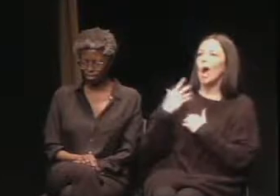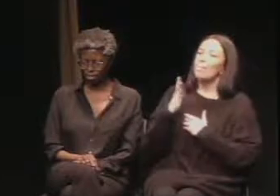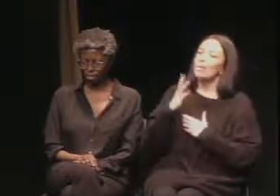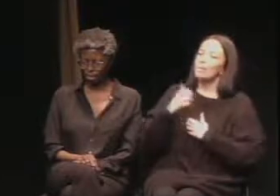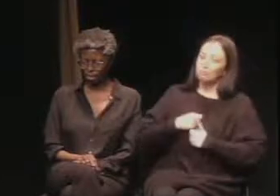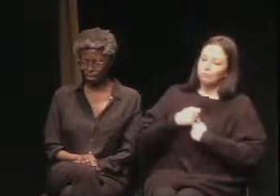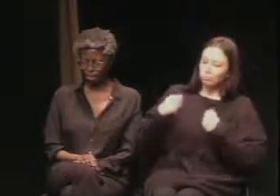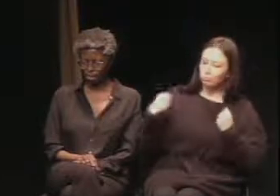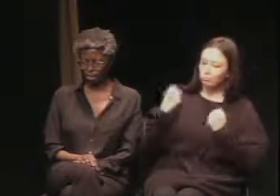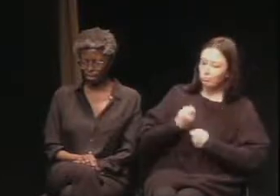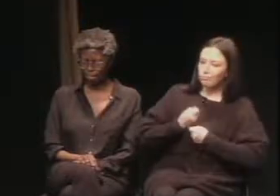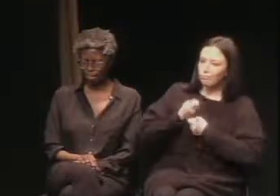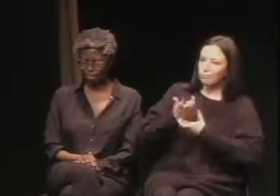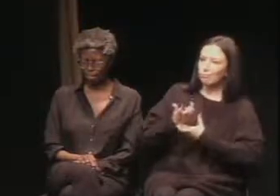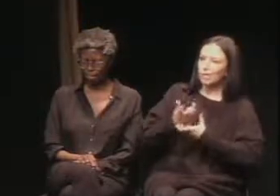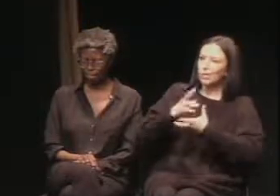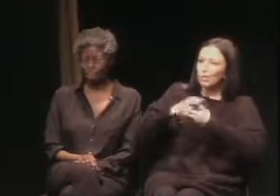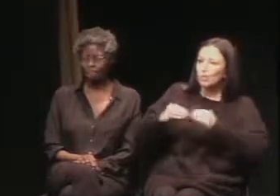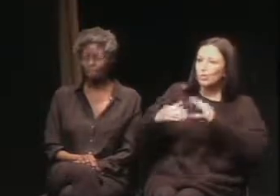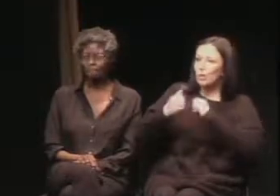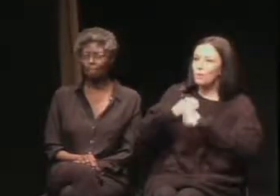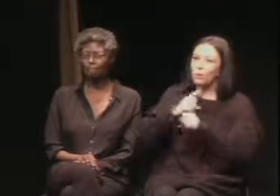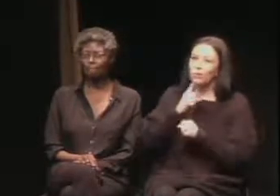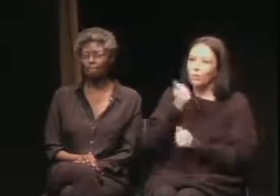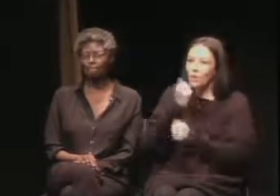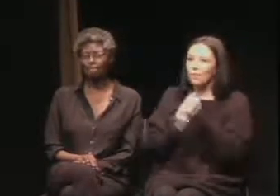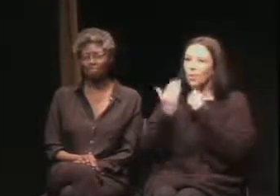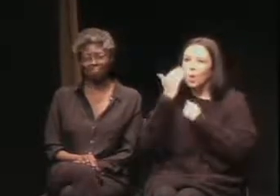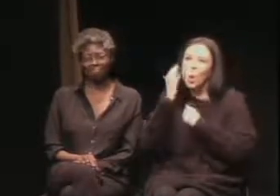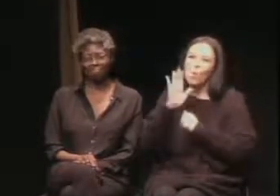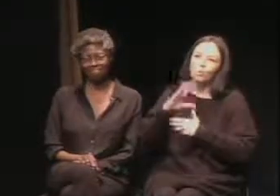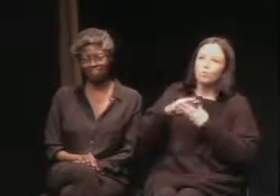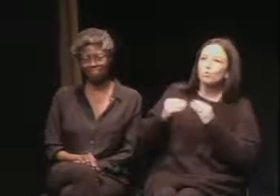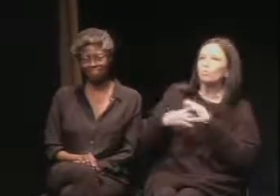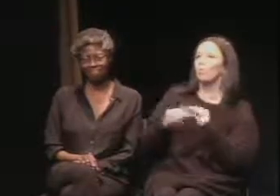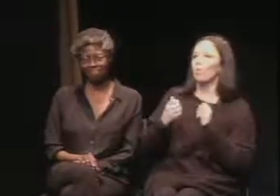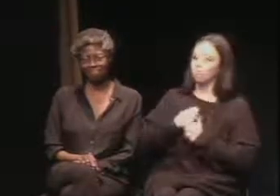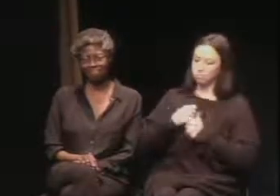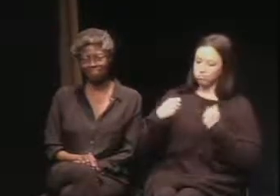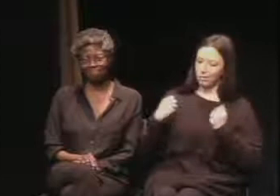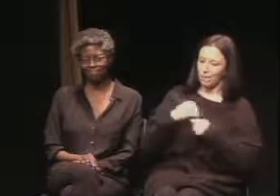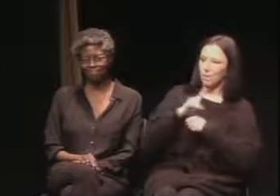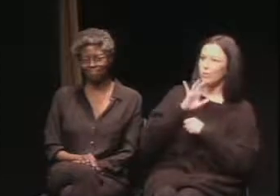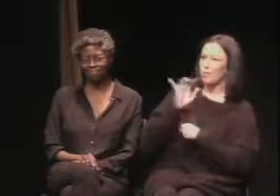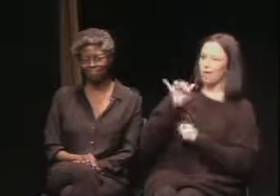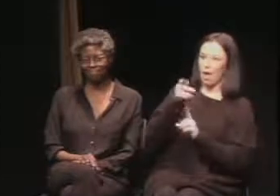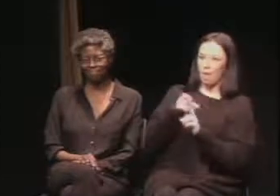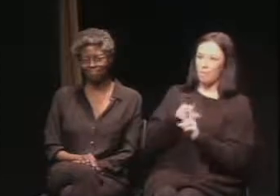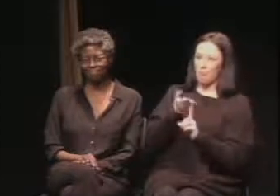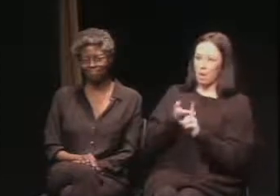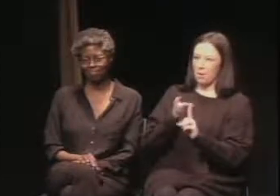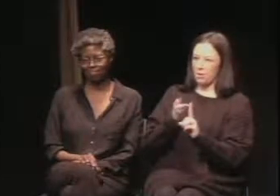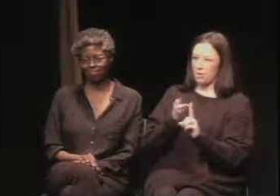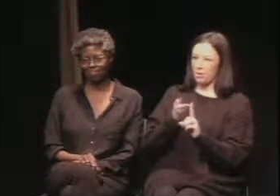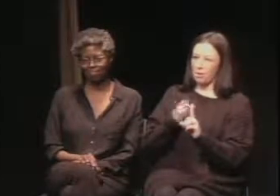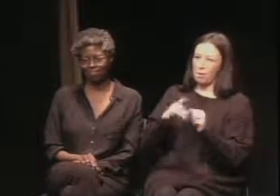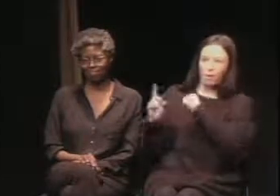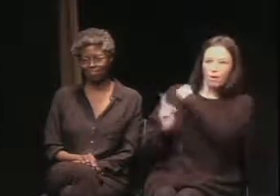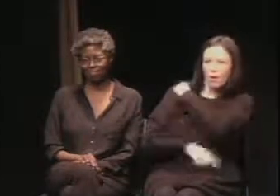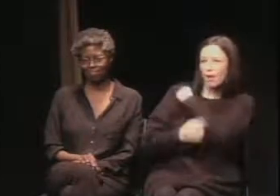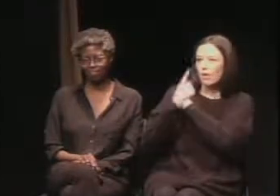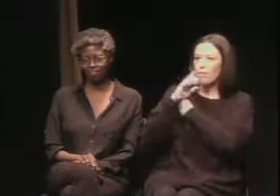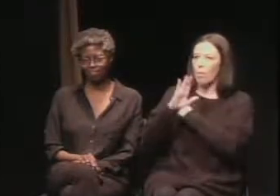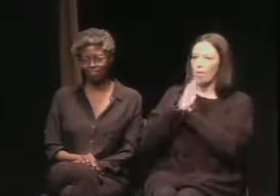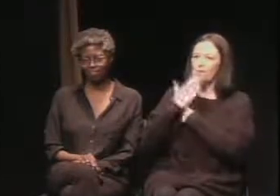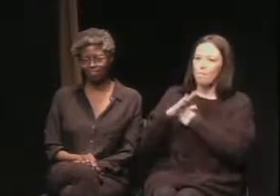story and make sure everybody knows it. Your job is to make sure that person pays or somebody is accountable. Right. And I'm